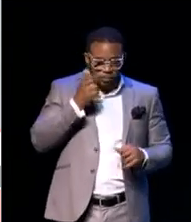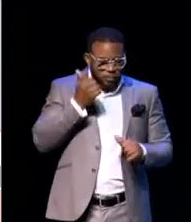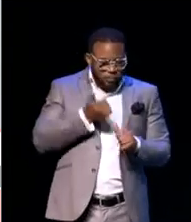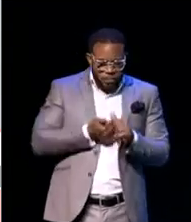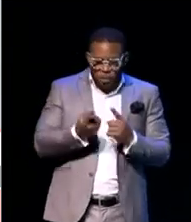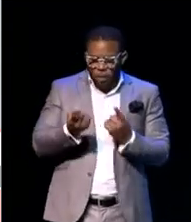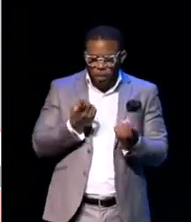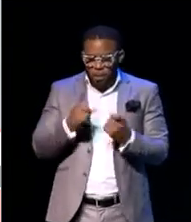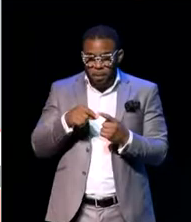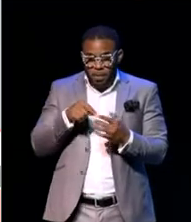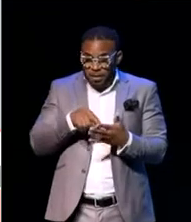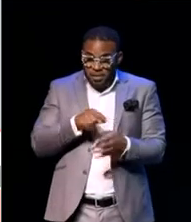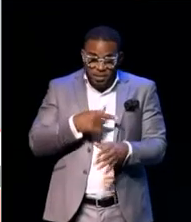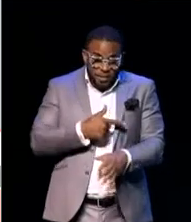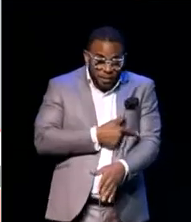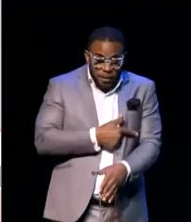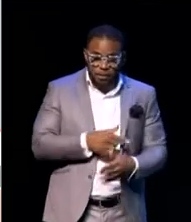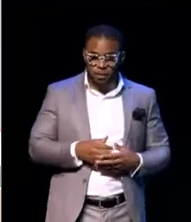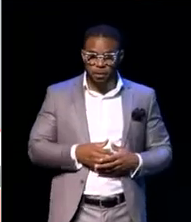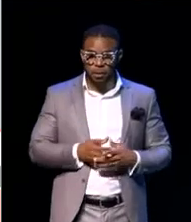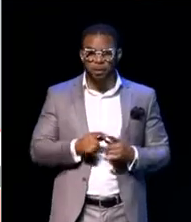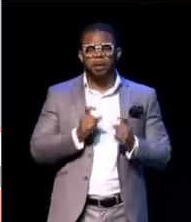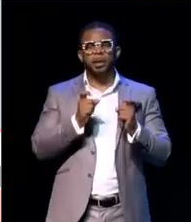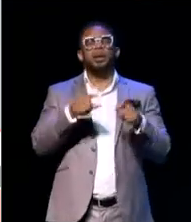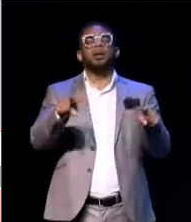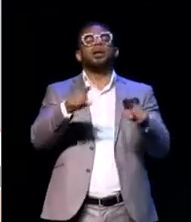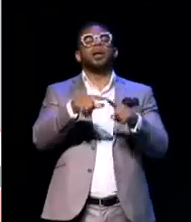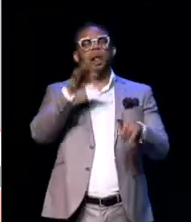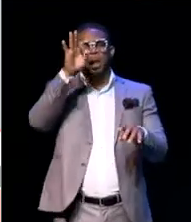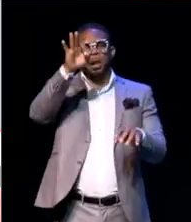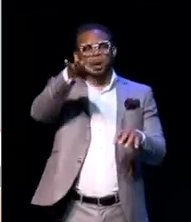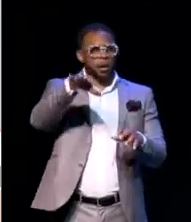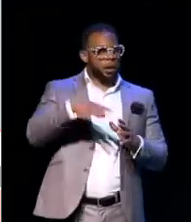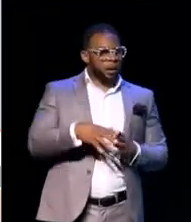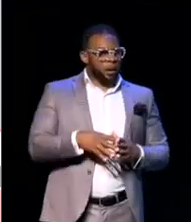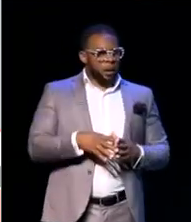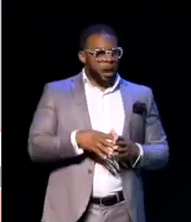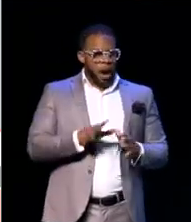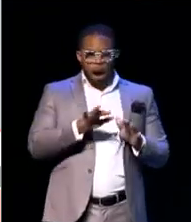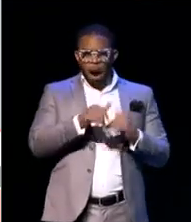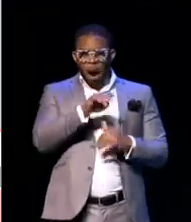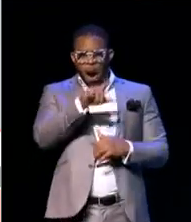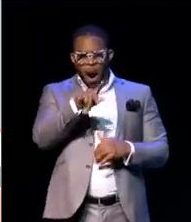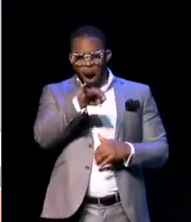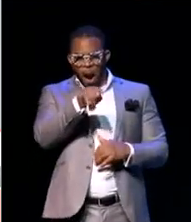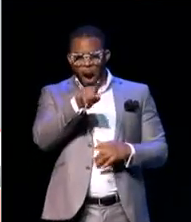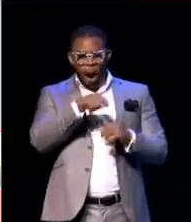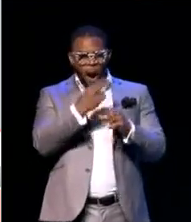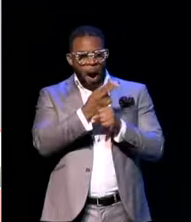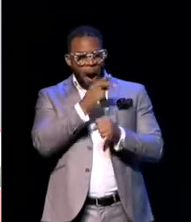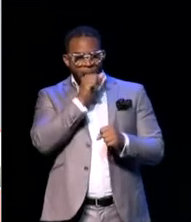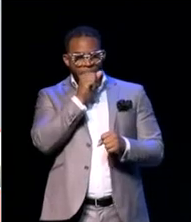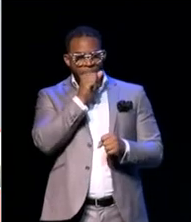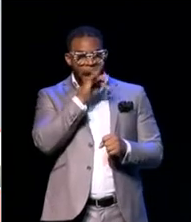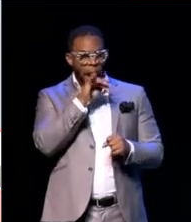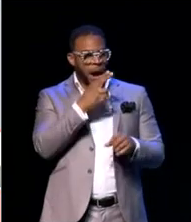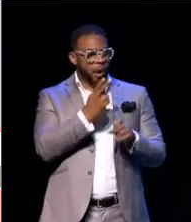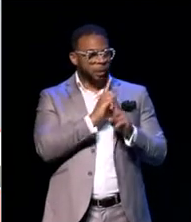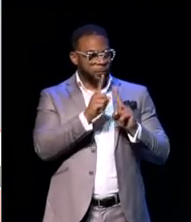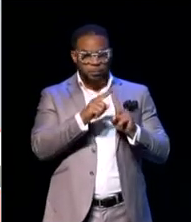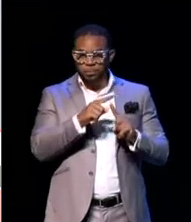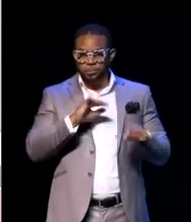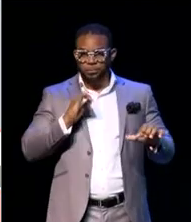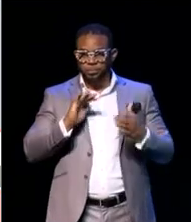every question about this vaccine to give you some tips, a toolkit to use when we're talking